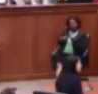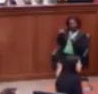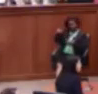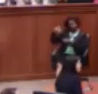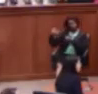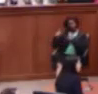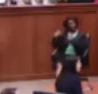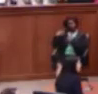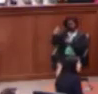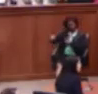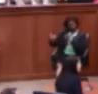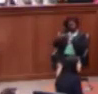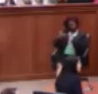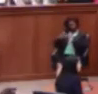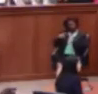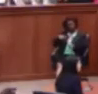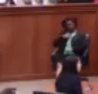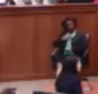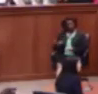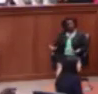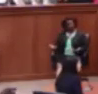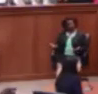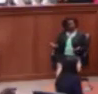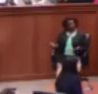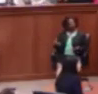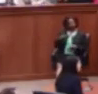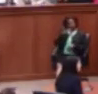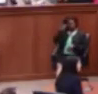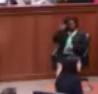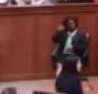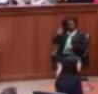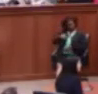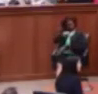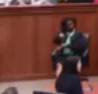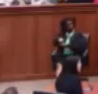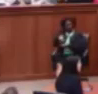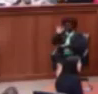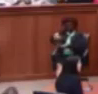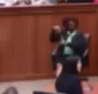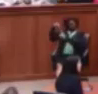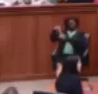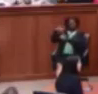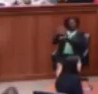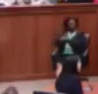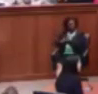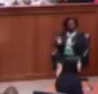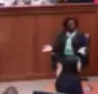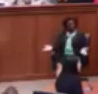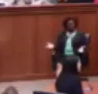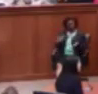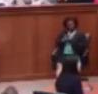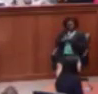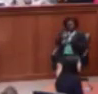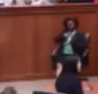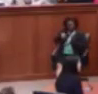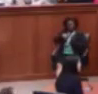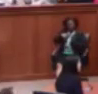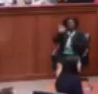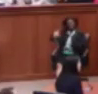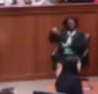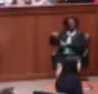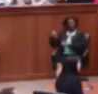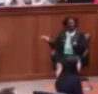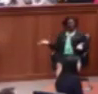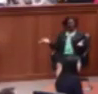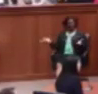and keeping parents involved. That is the point of a school. That is the point of a school district. That is the point of the BESE